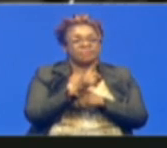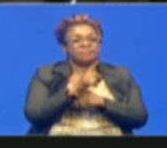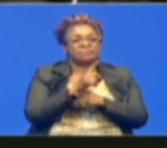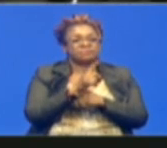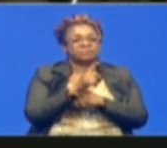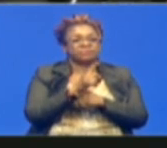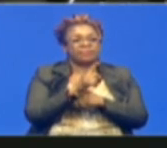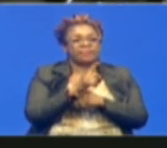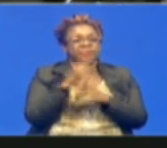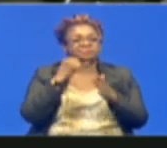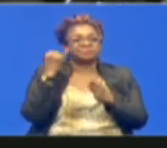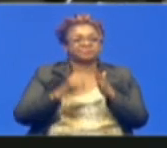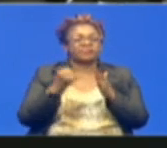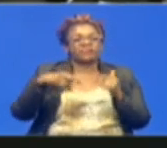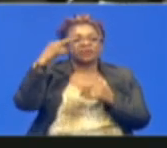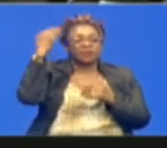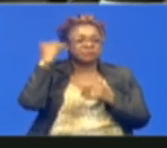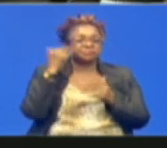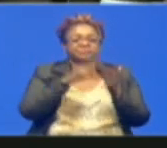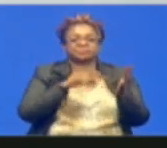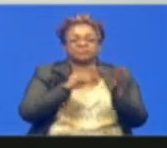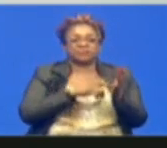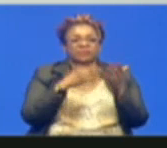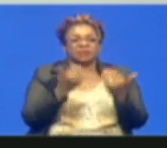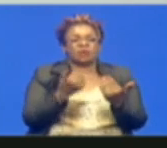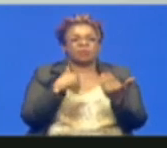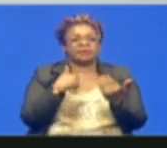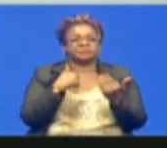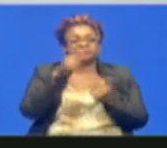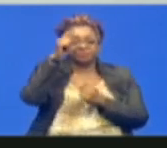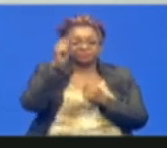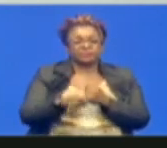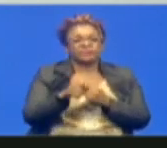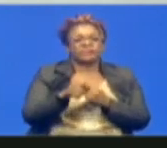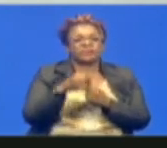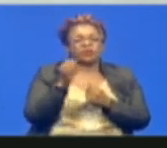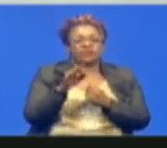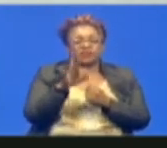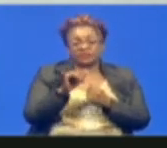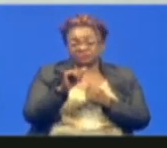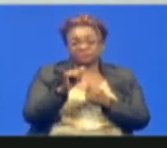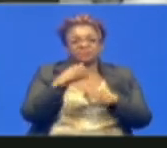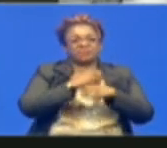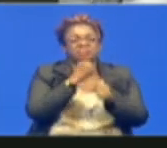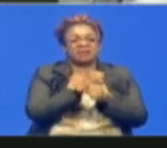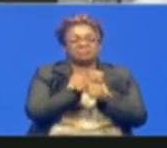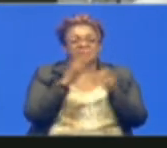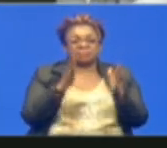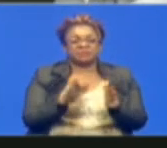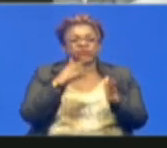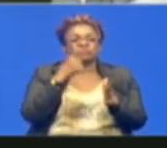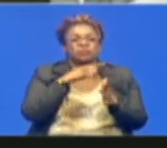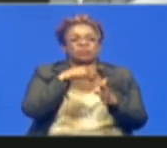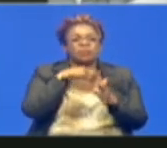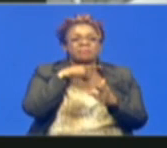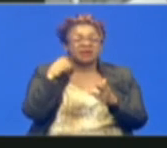And finally, the High Court in Machakos was forced to defer a ruling on the bond application made by suspects charged with the murder of city lawyer